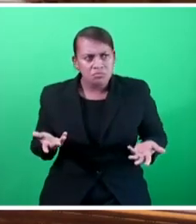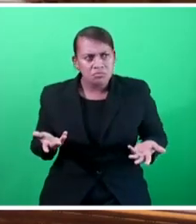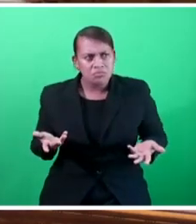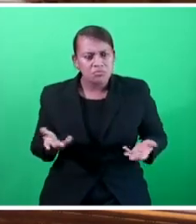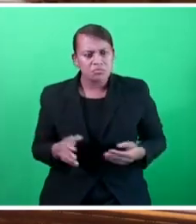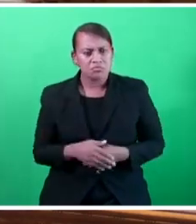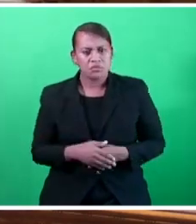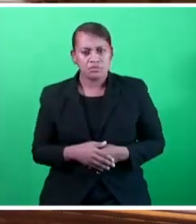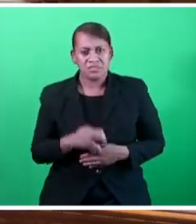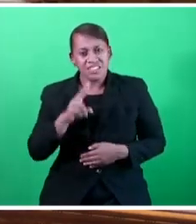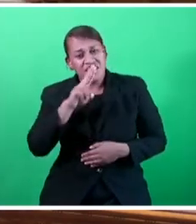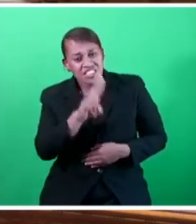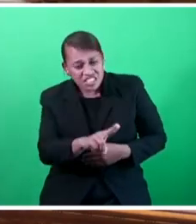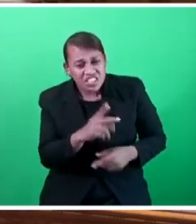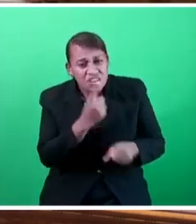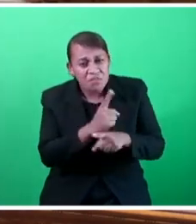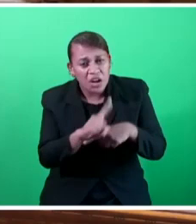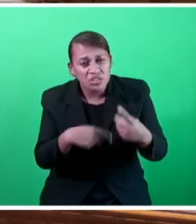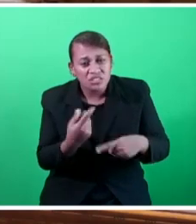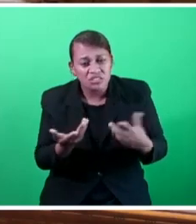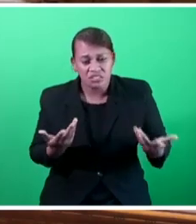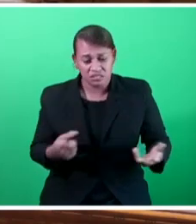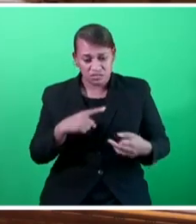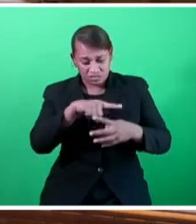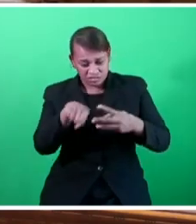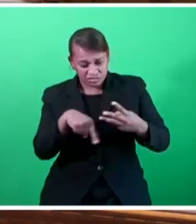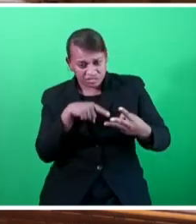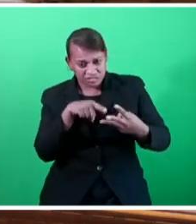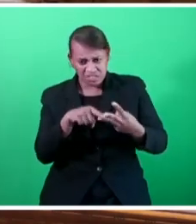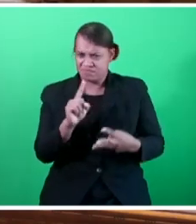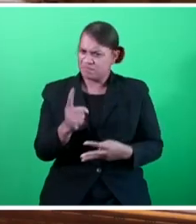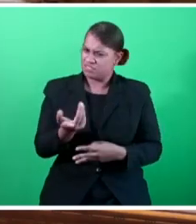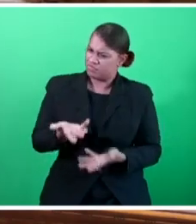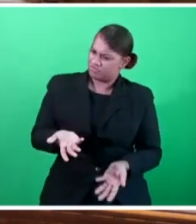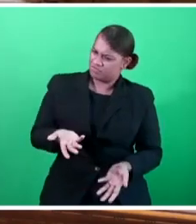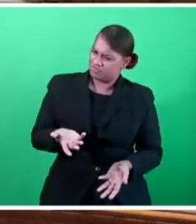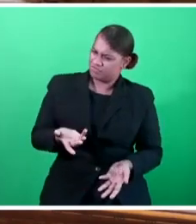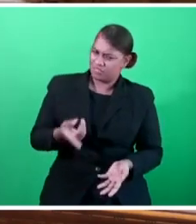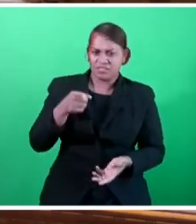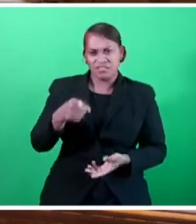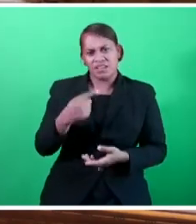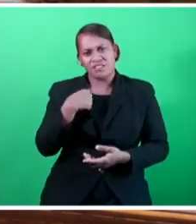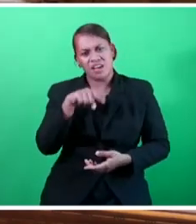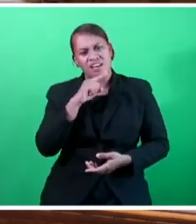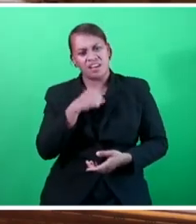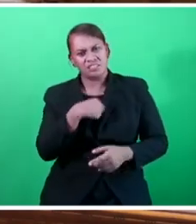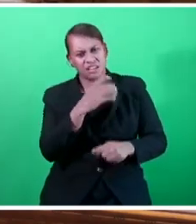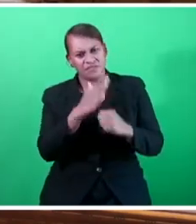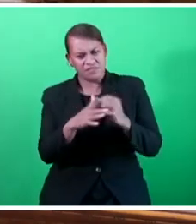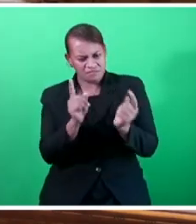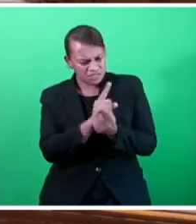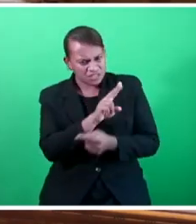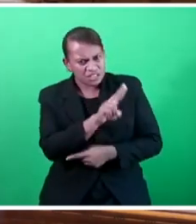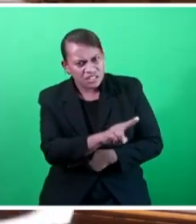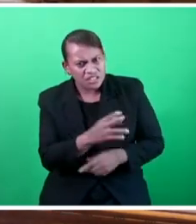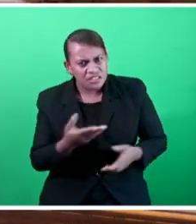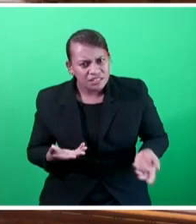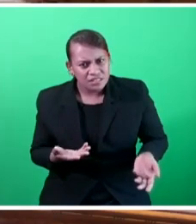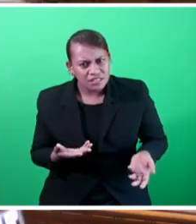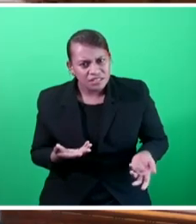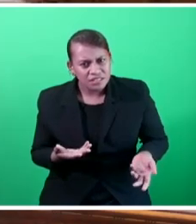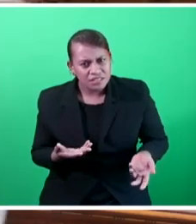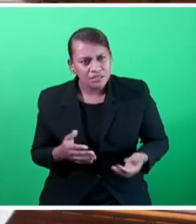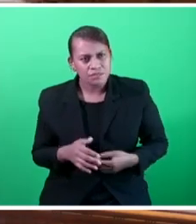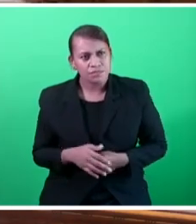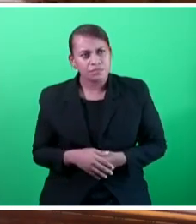telcos reaffirmed this position on mainstream media yesterday. So I don't